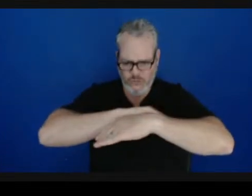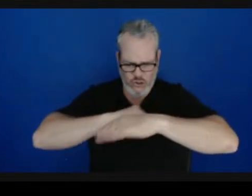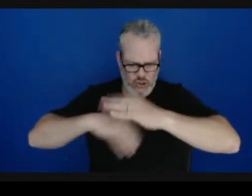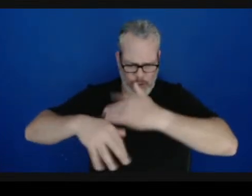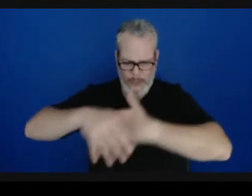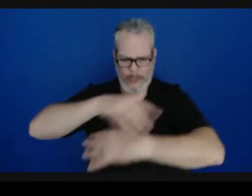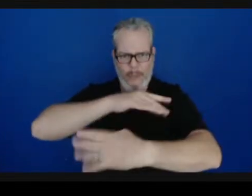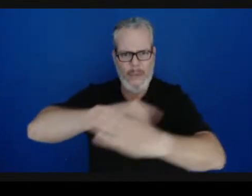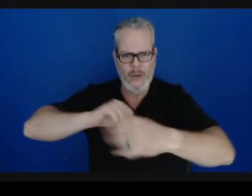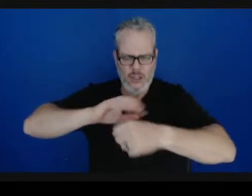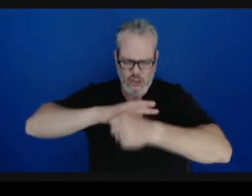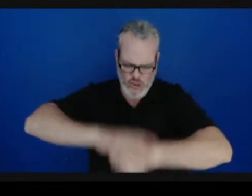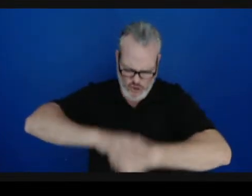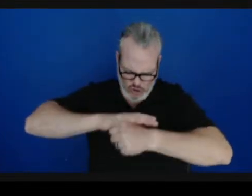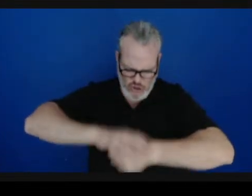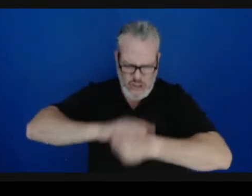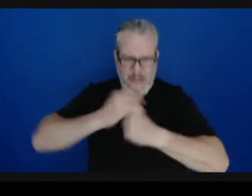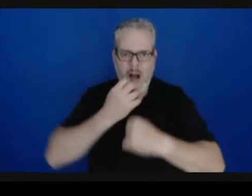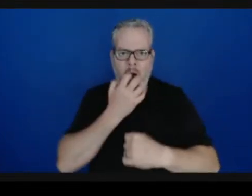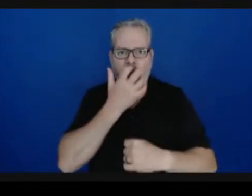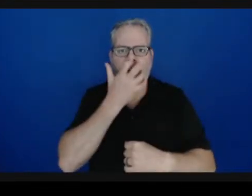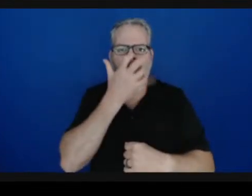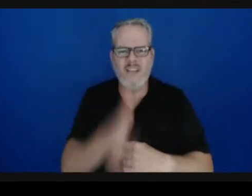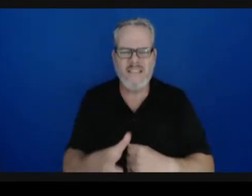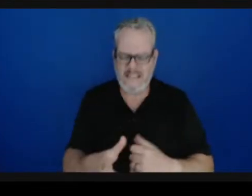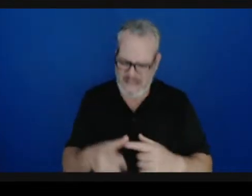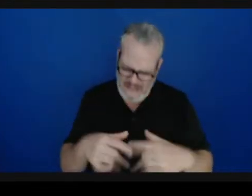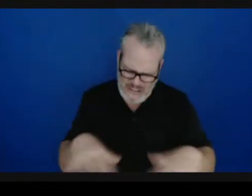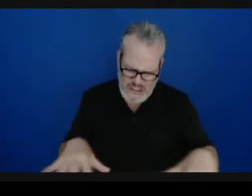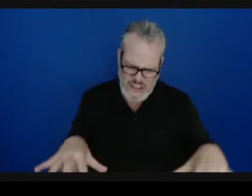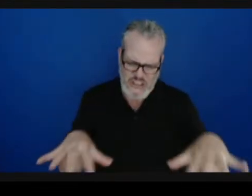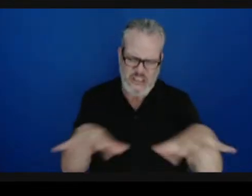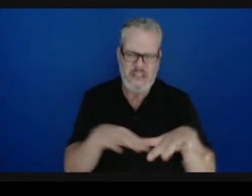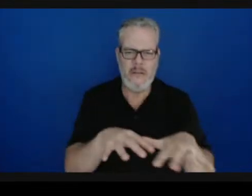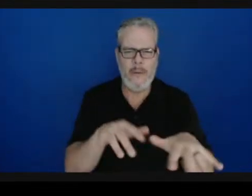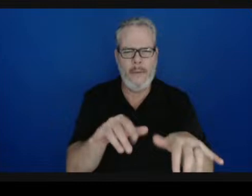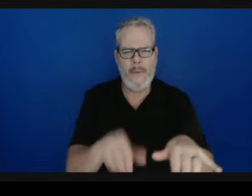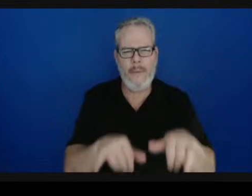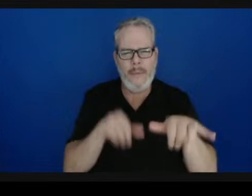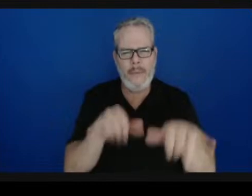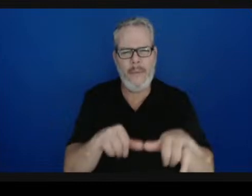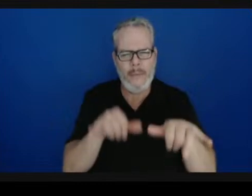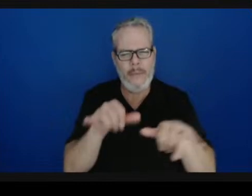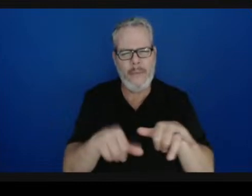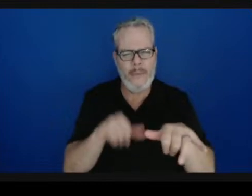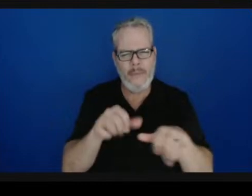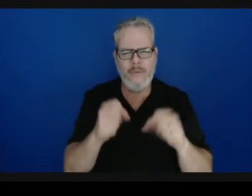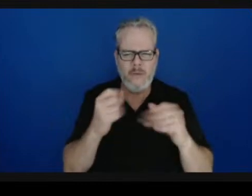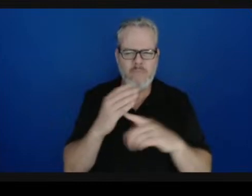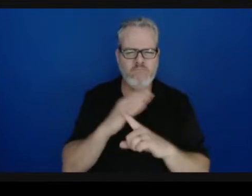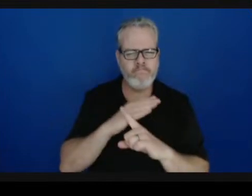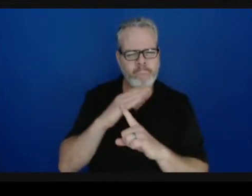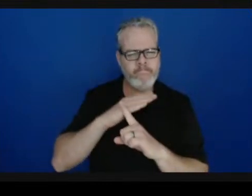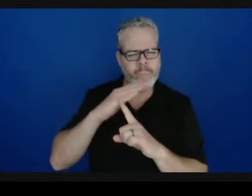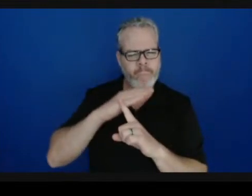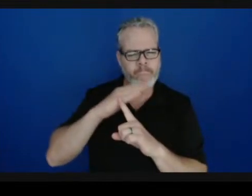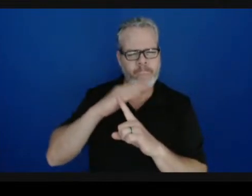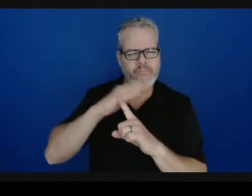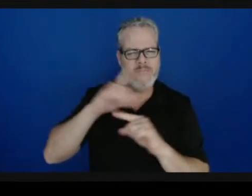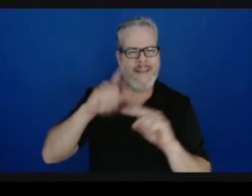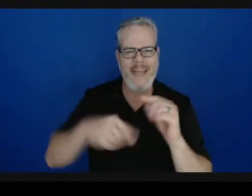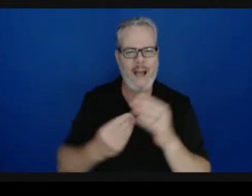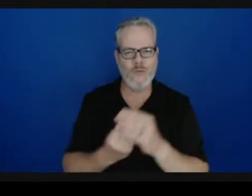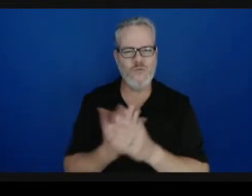well. So we have gone through this in our previous updates. Right. Last